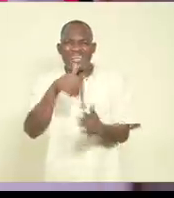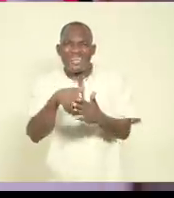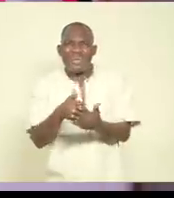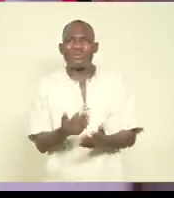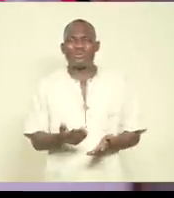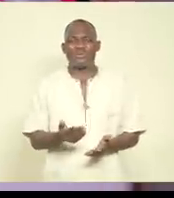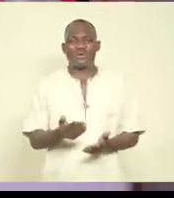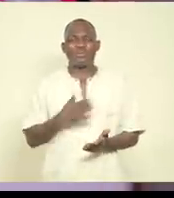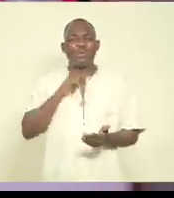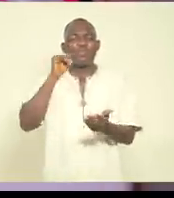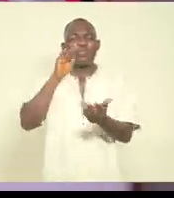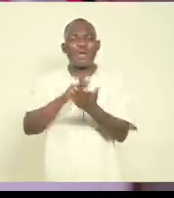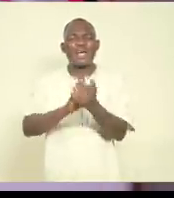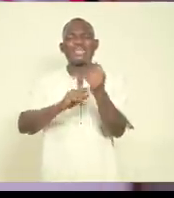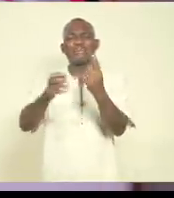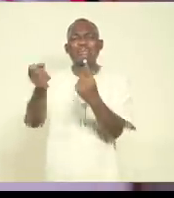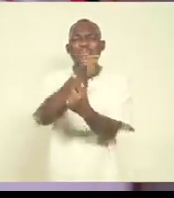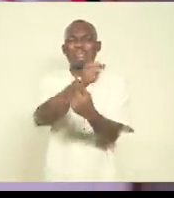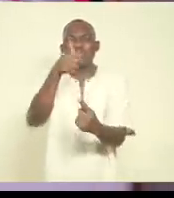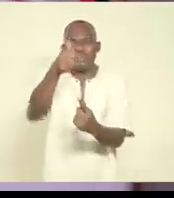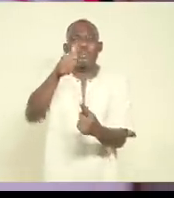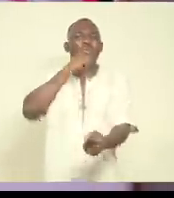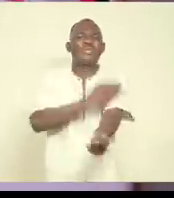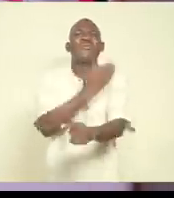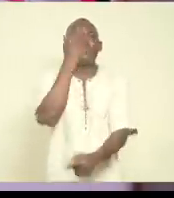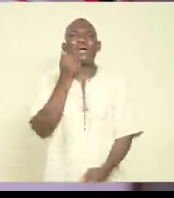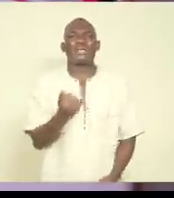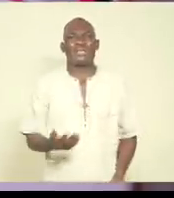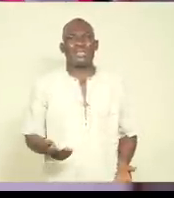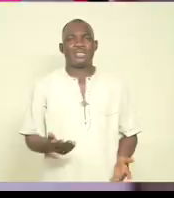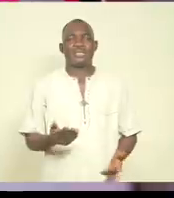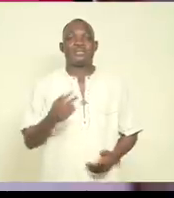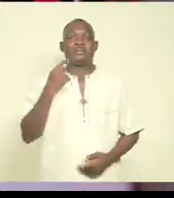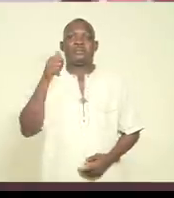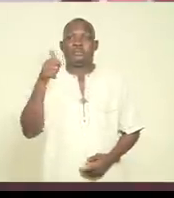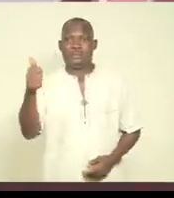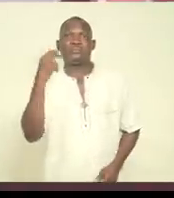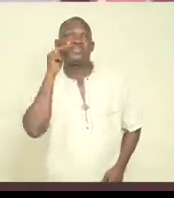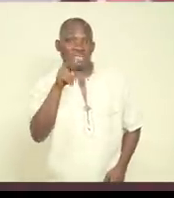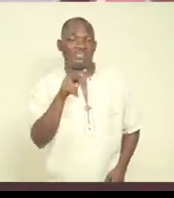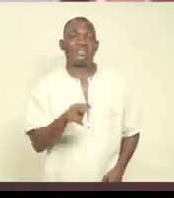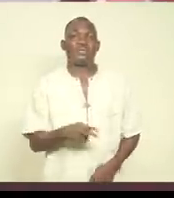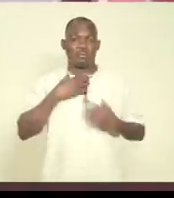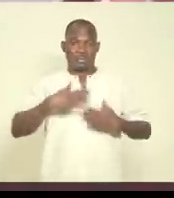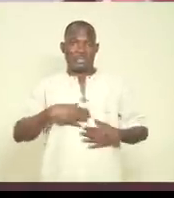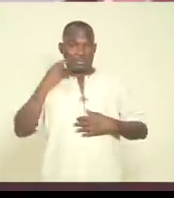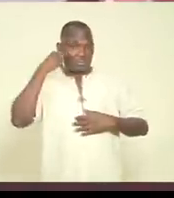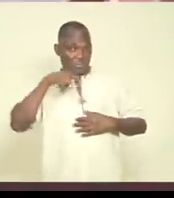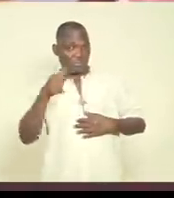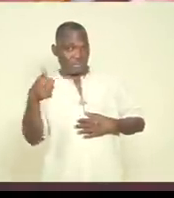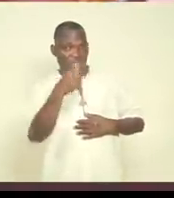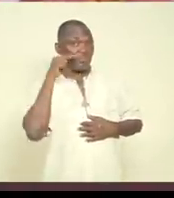do such a thing to your own flesh and blood? Anna, get up. Madam, just look at